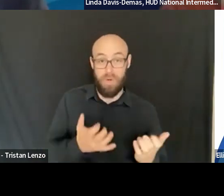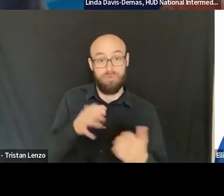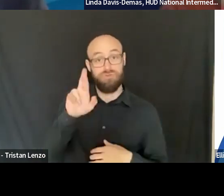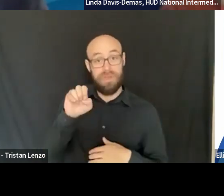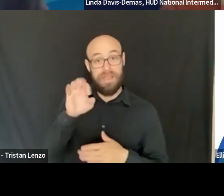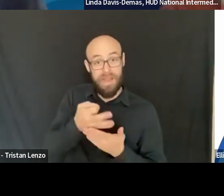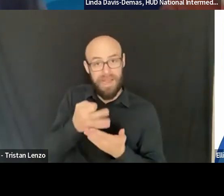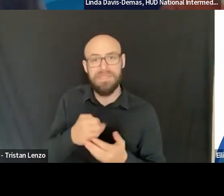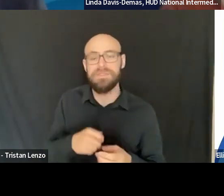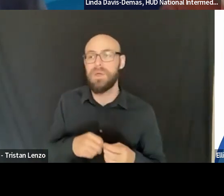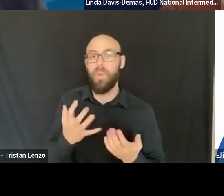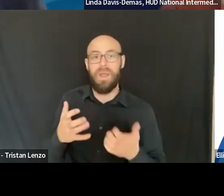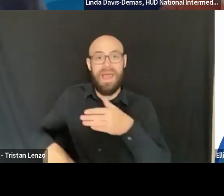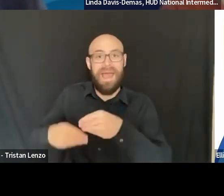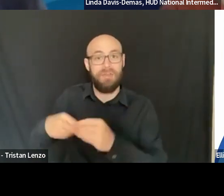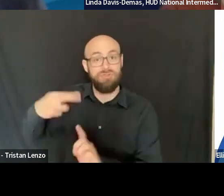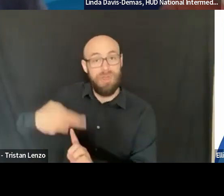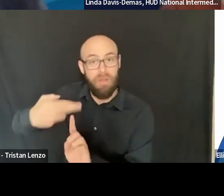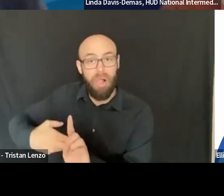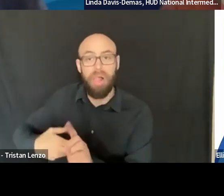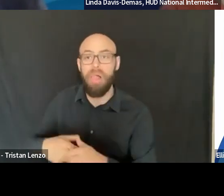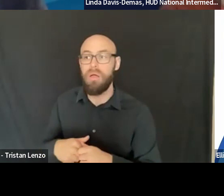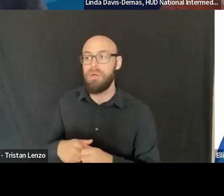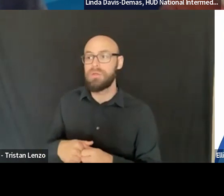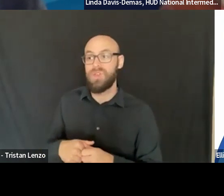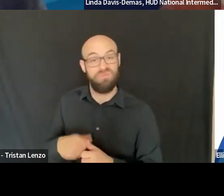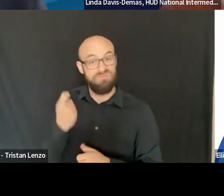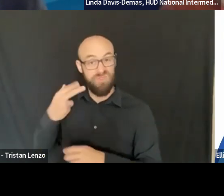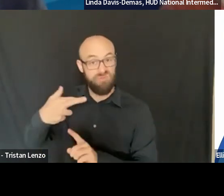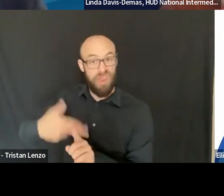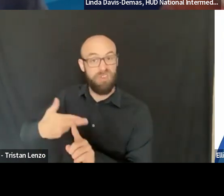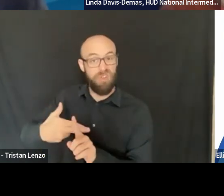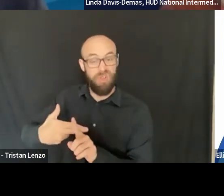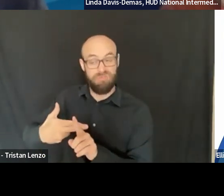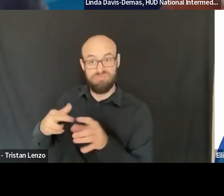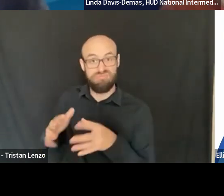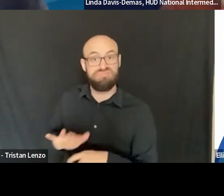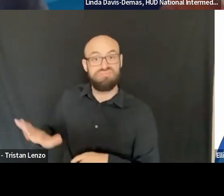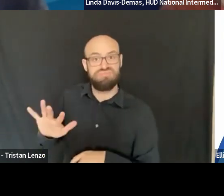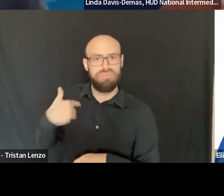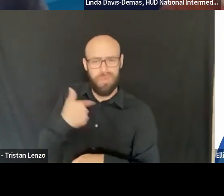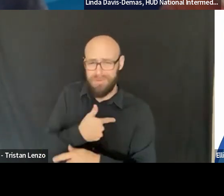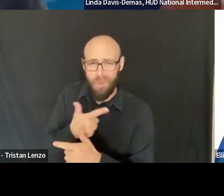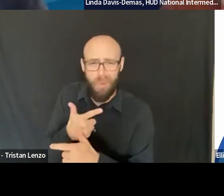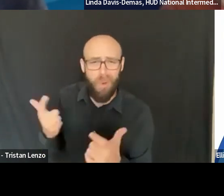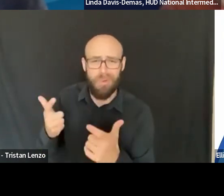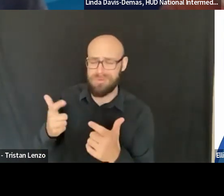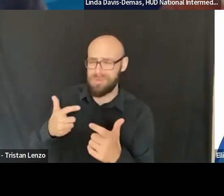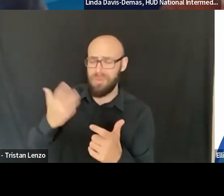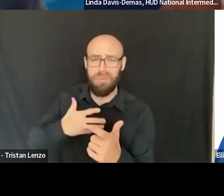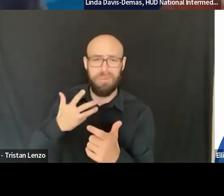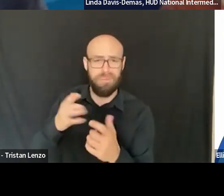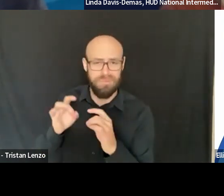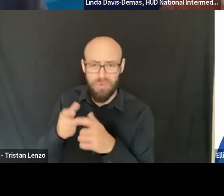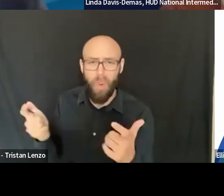really grown in the rental space. We've done so much in that space and grown so much in that